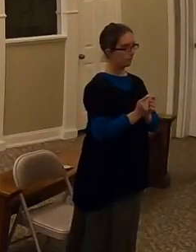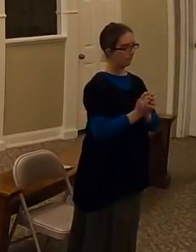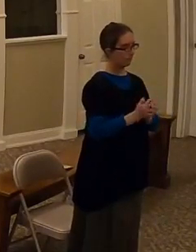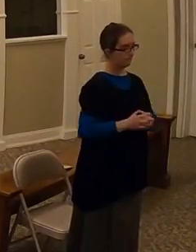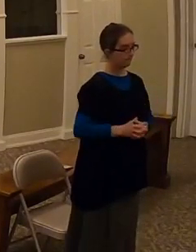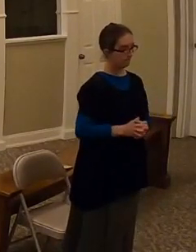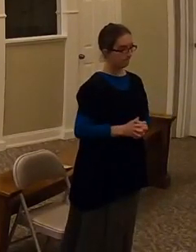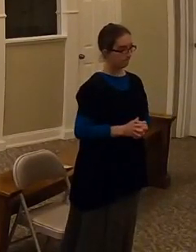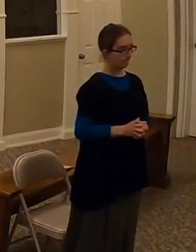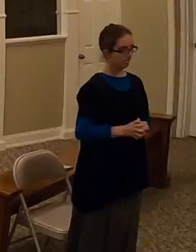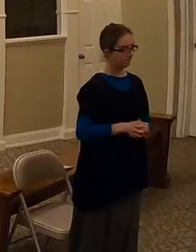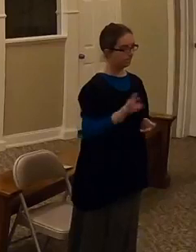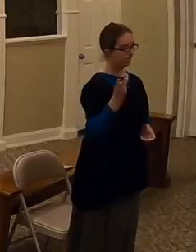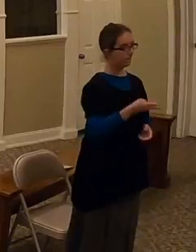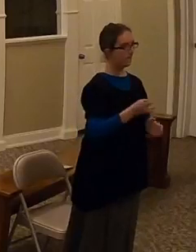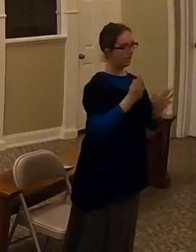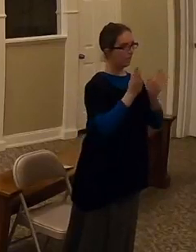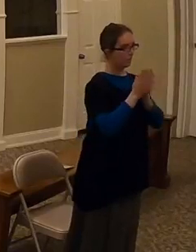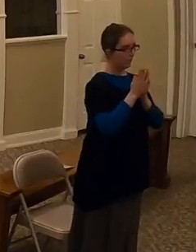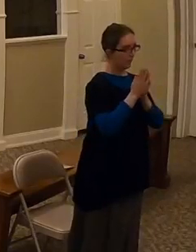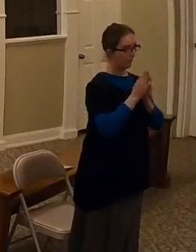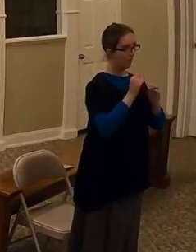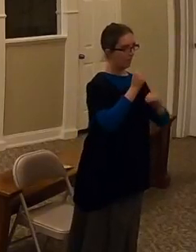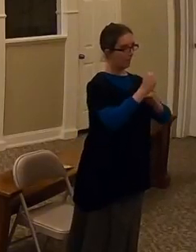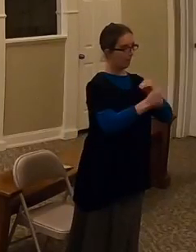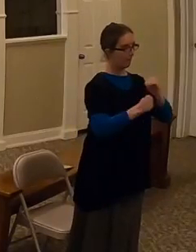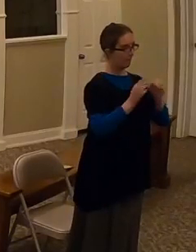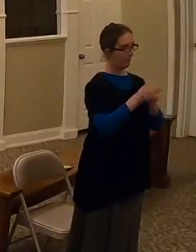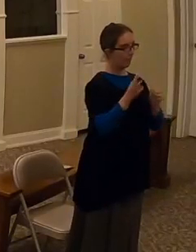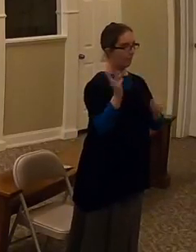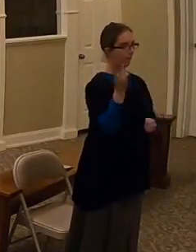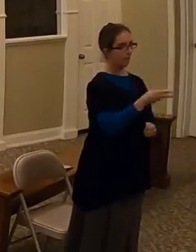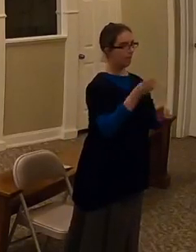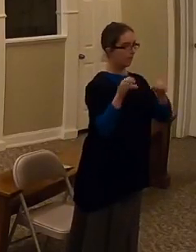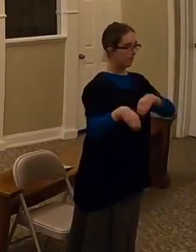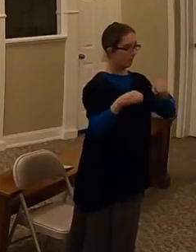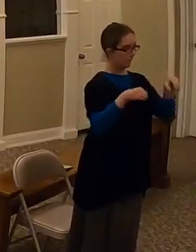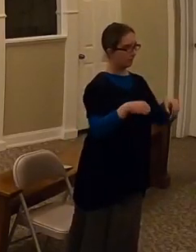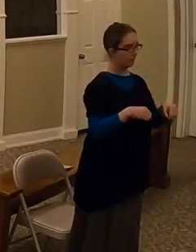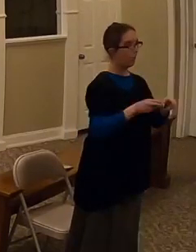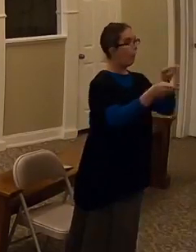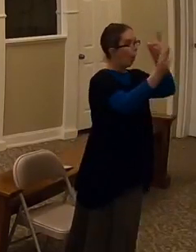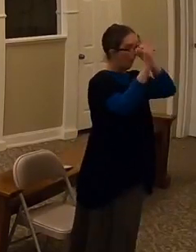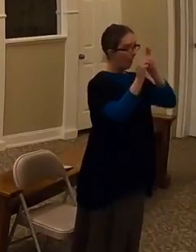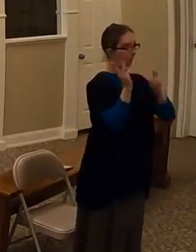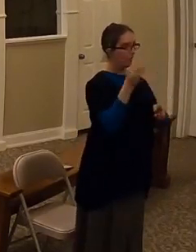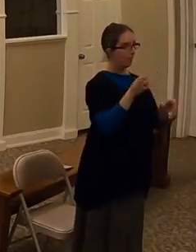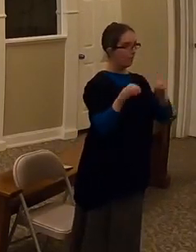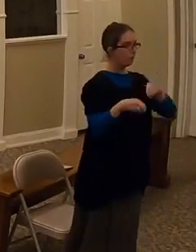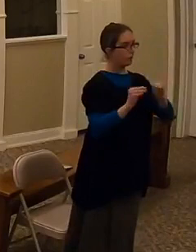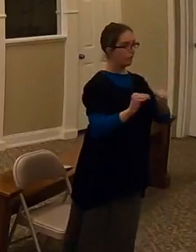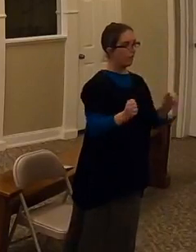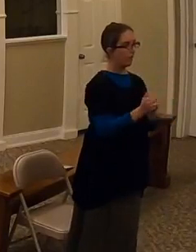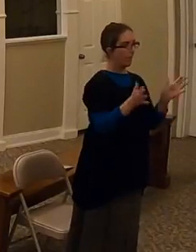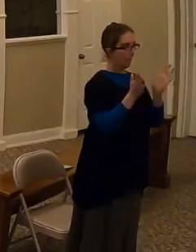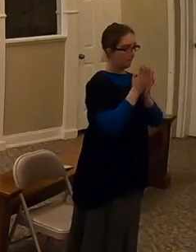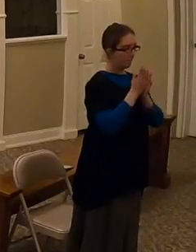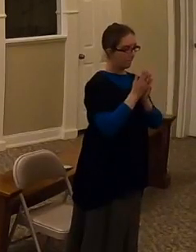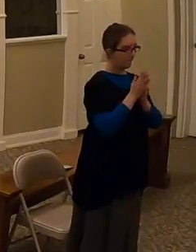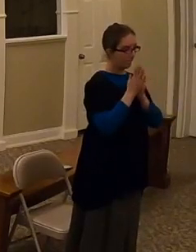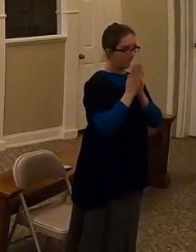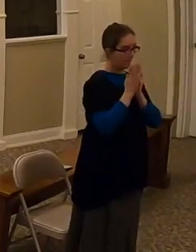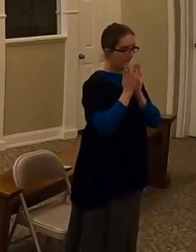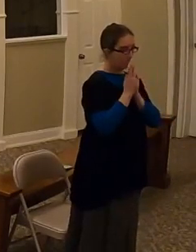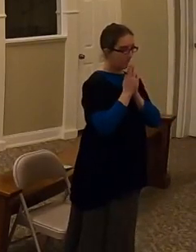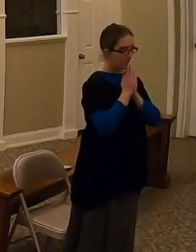sir. We pray about everything we do. Seriously. We don't do anything without praying about it. And we